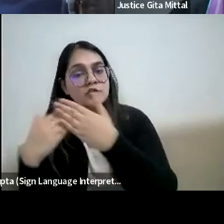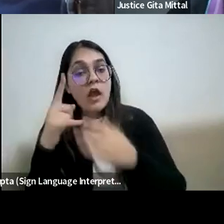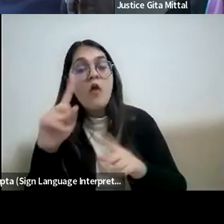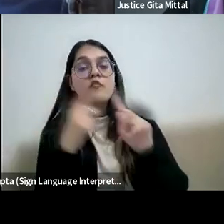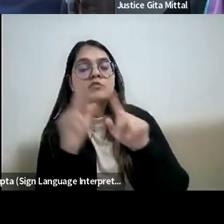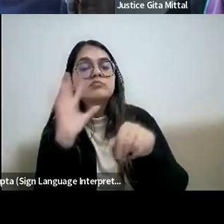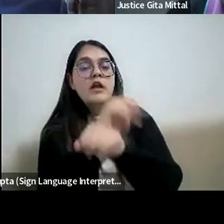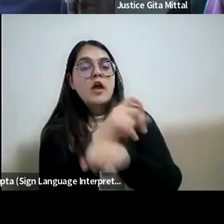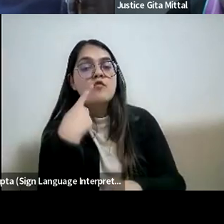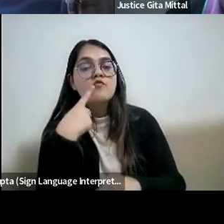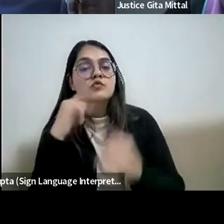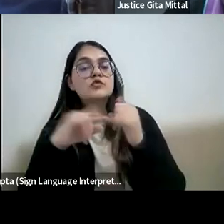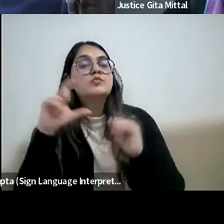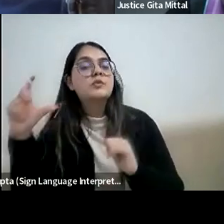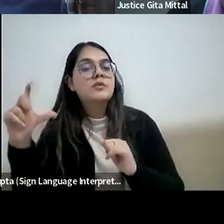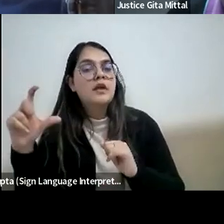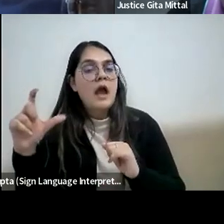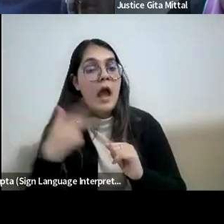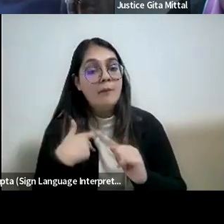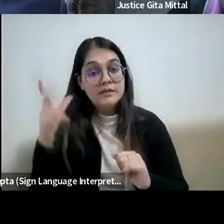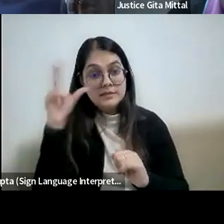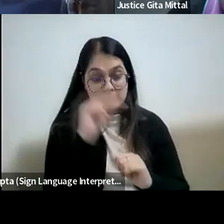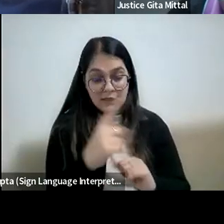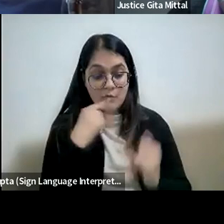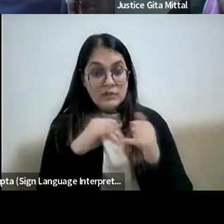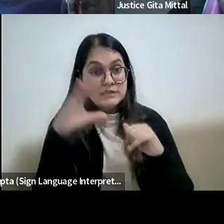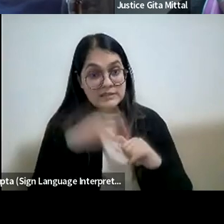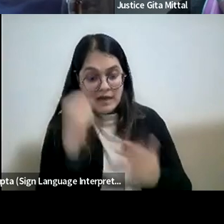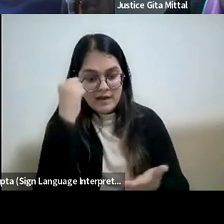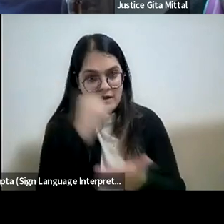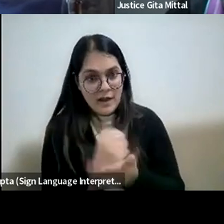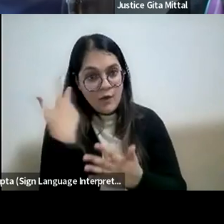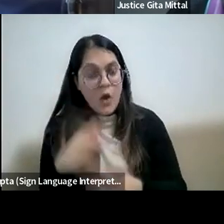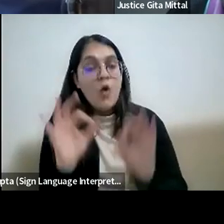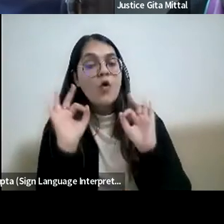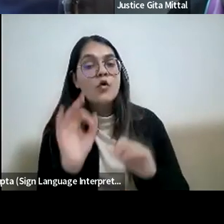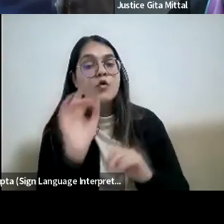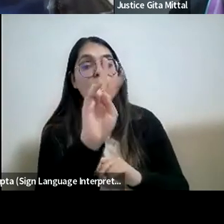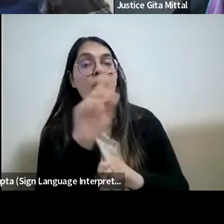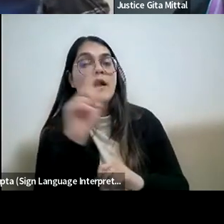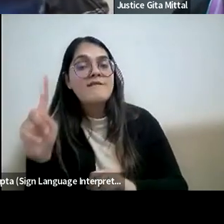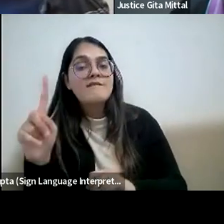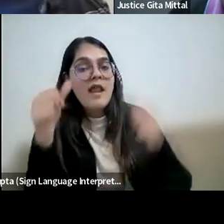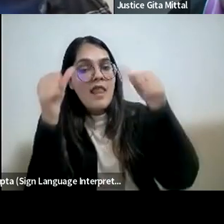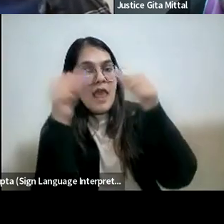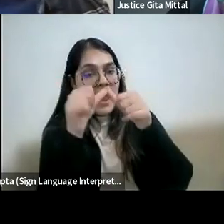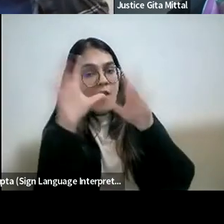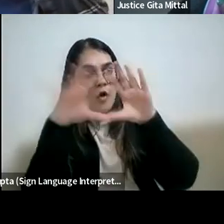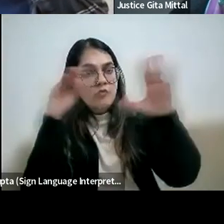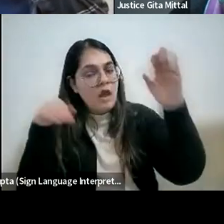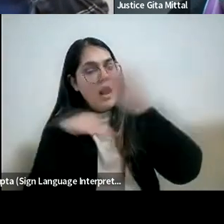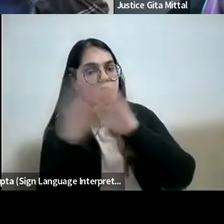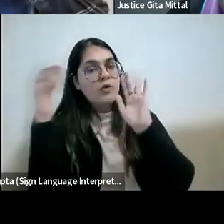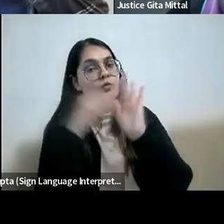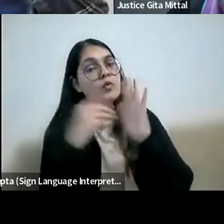It was wonderful that the state recognized it and it brought in Article 21, capital A, into the Constitution. But to